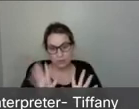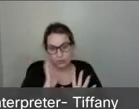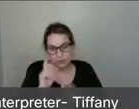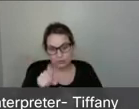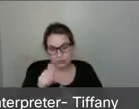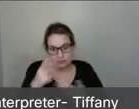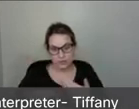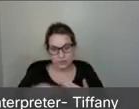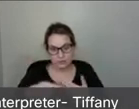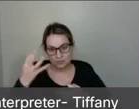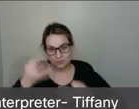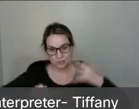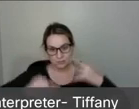in